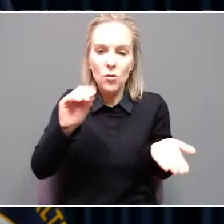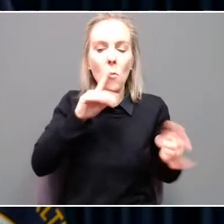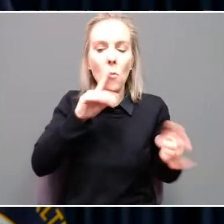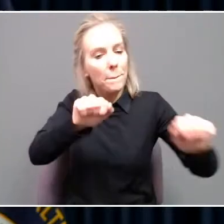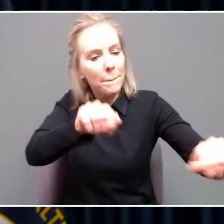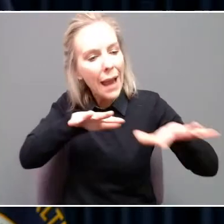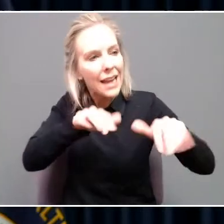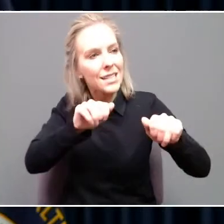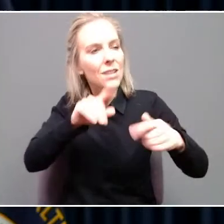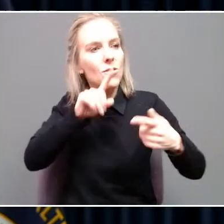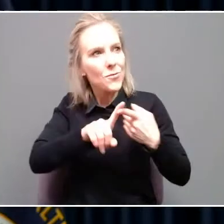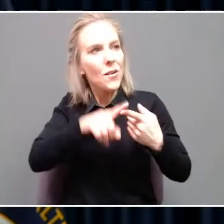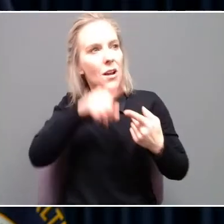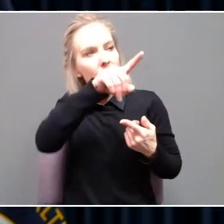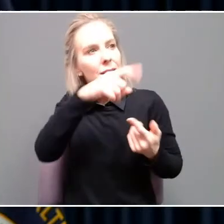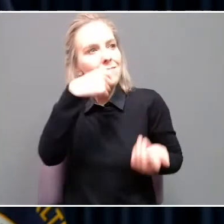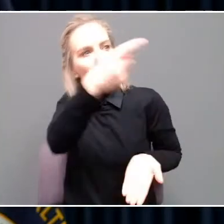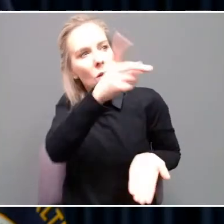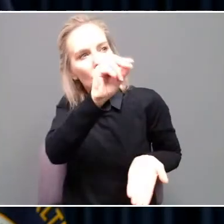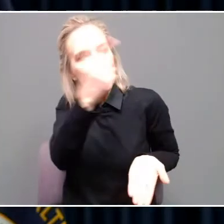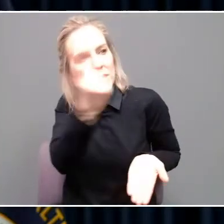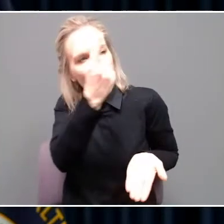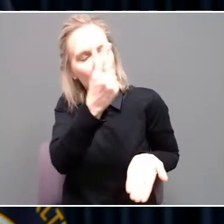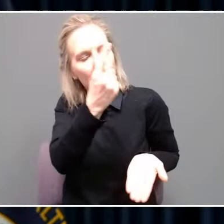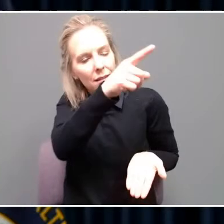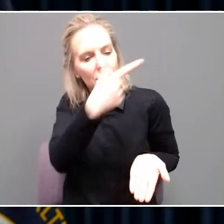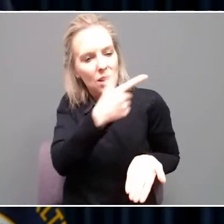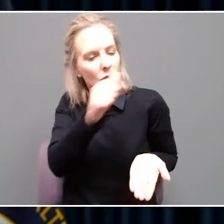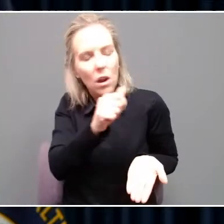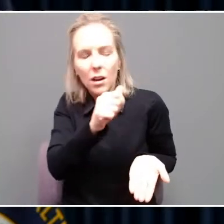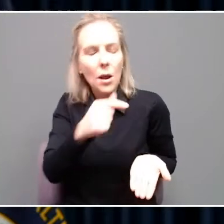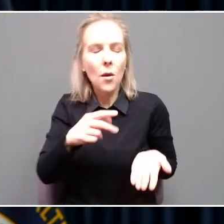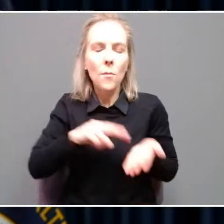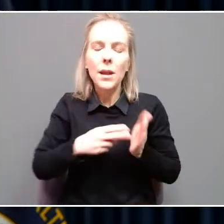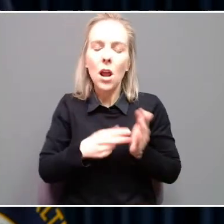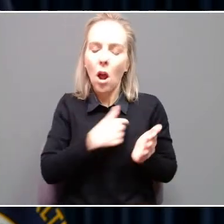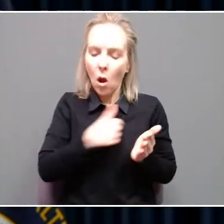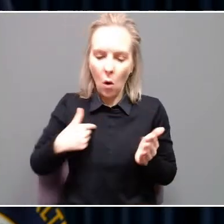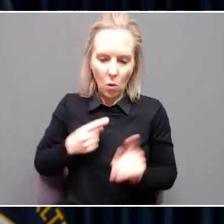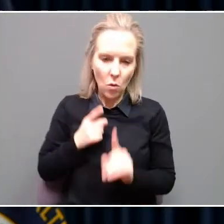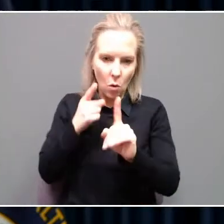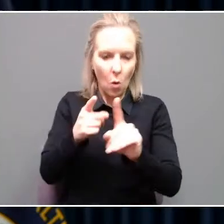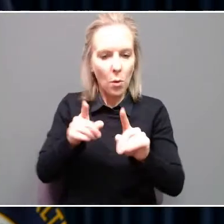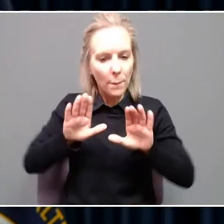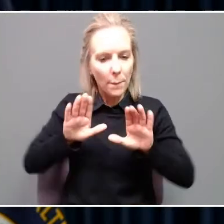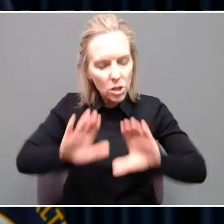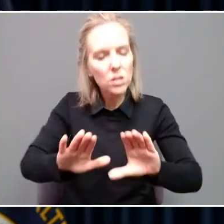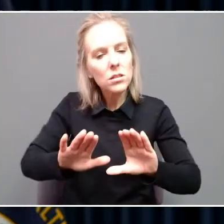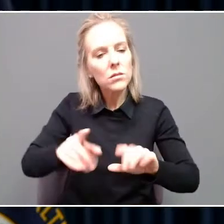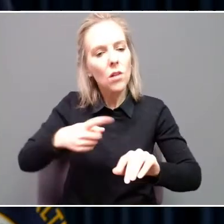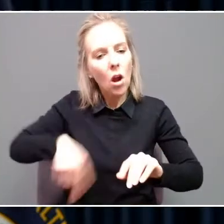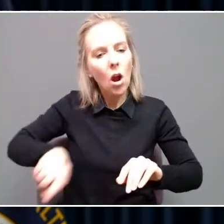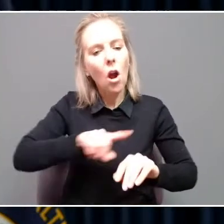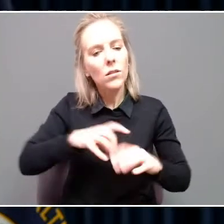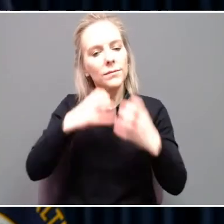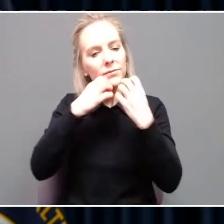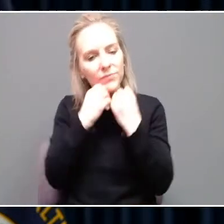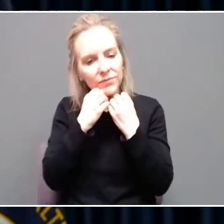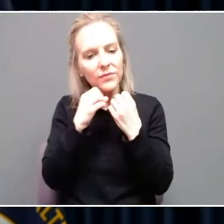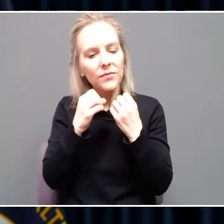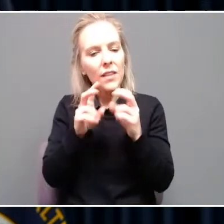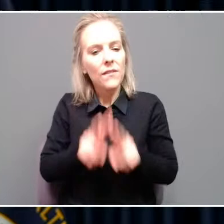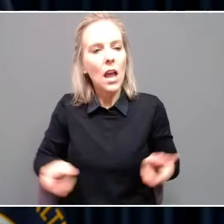Assembly to do something. It's our goal to push, to put out our values, to advocate for what's